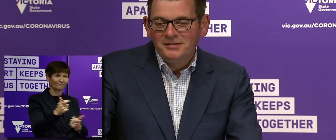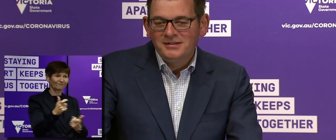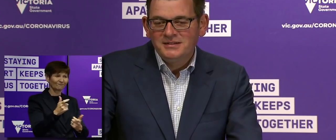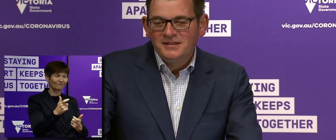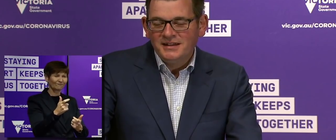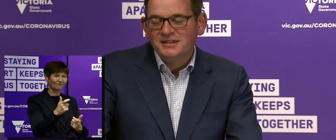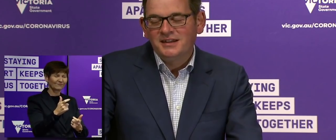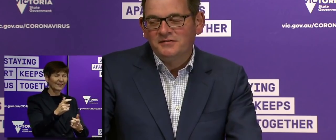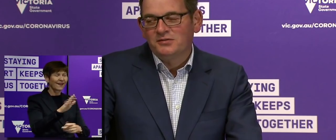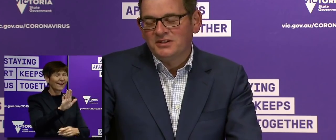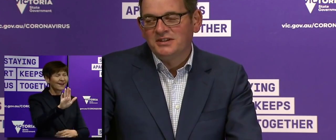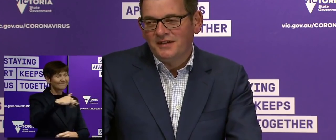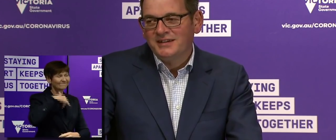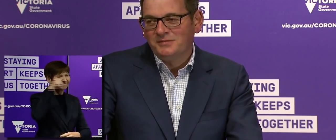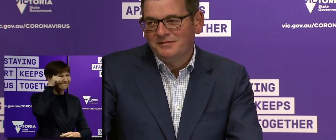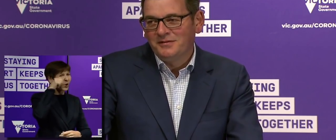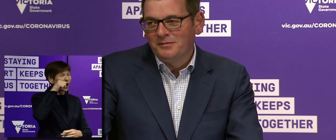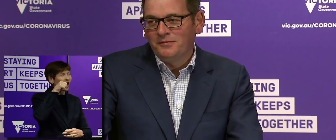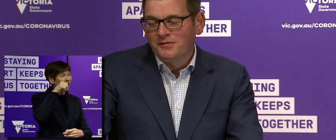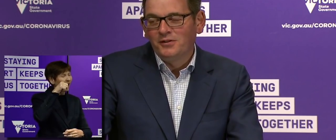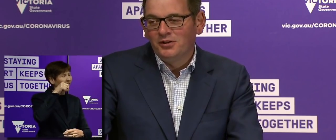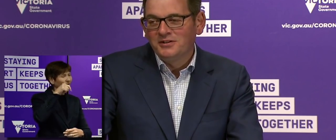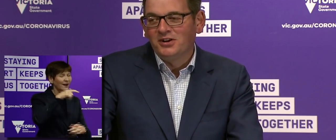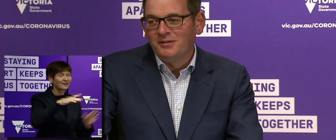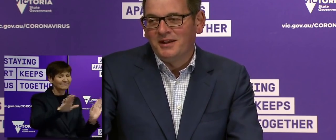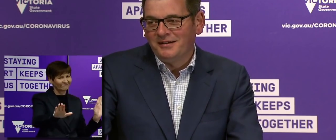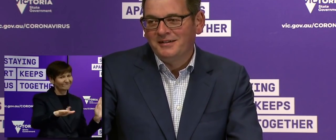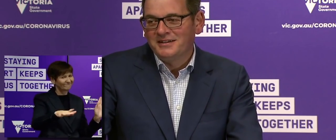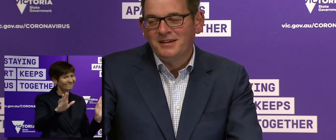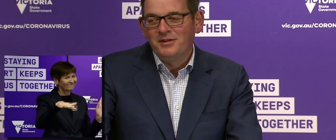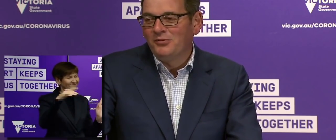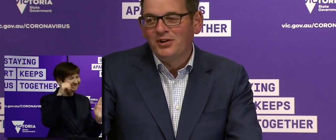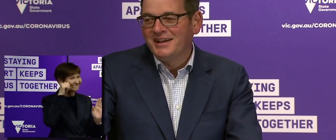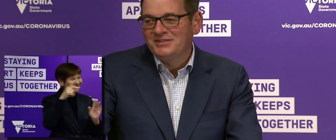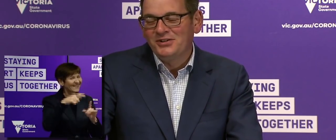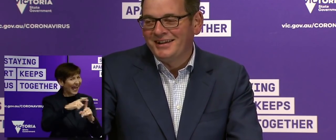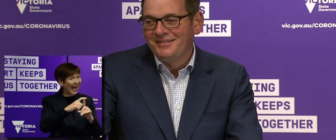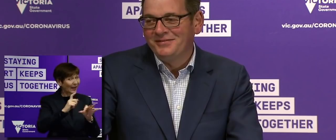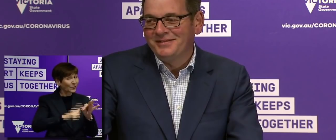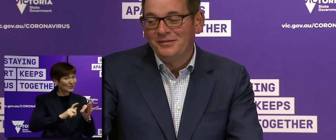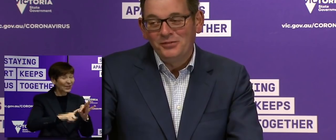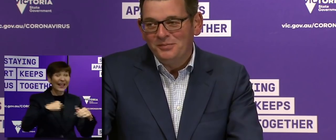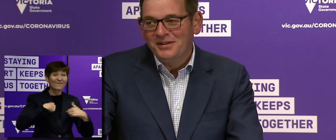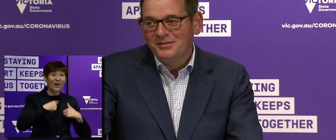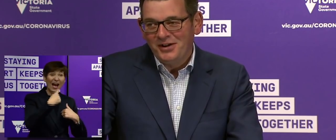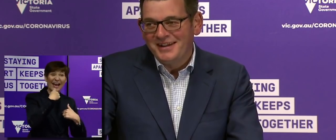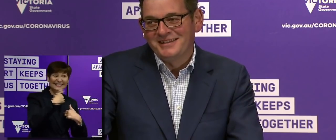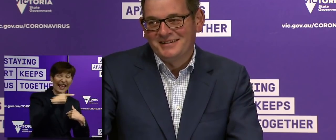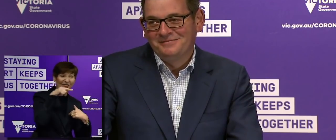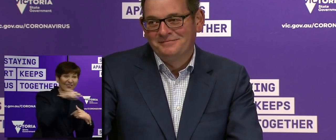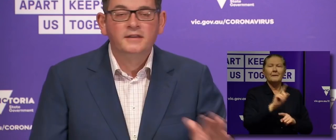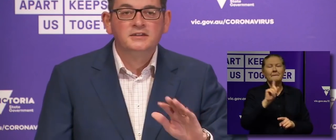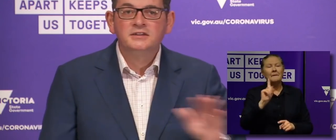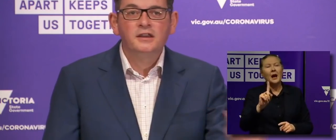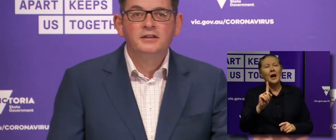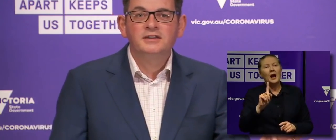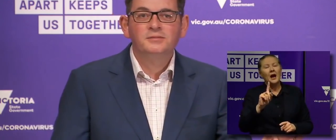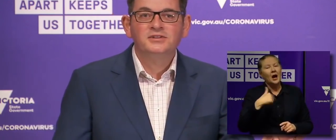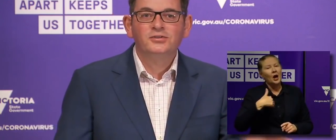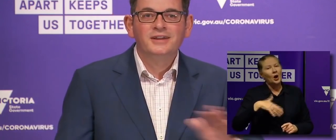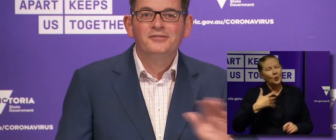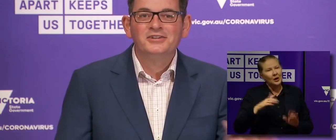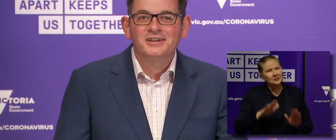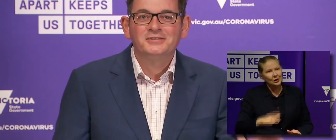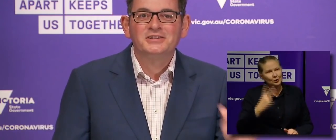Now, see that's the toughest question you've asked me for a long time now. Because no matter what answer I give, that will not be the right answer. There's just no